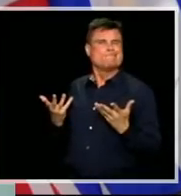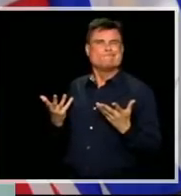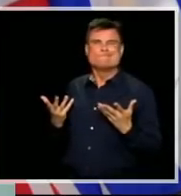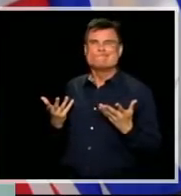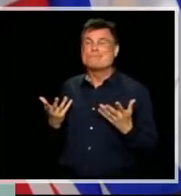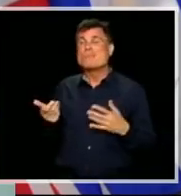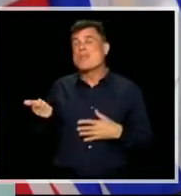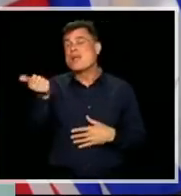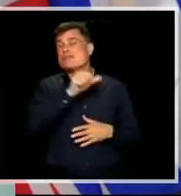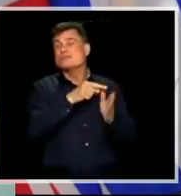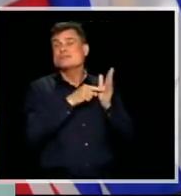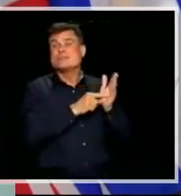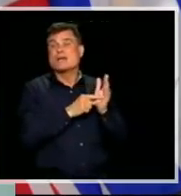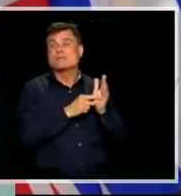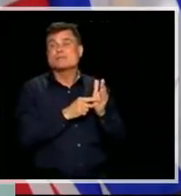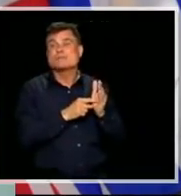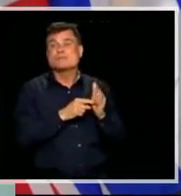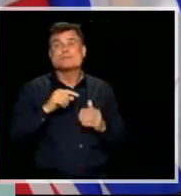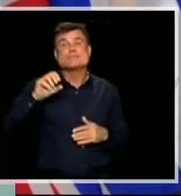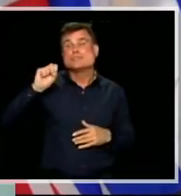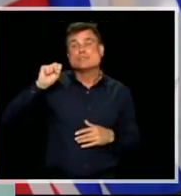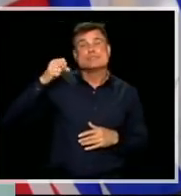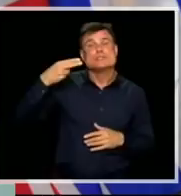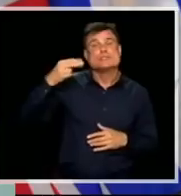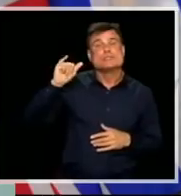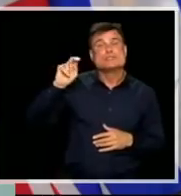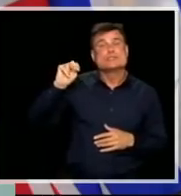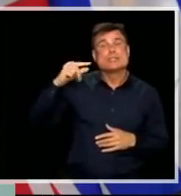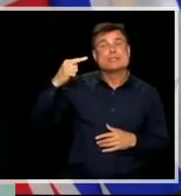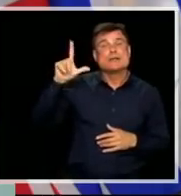gov.bc.ca/PHO guidance. Last question is from Keith Baldry, Global News.